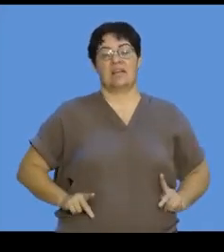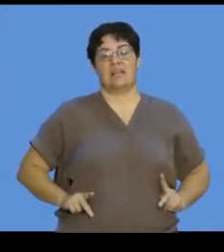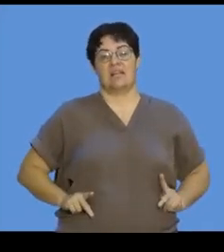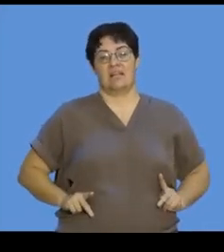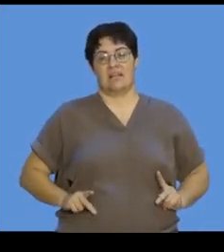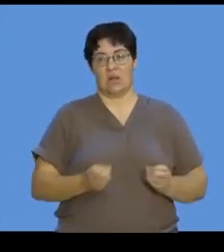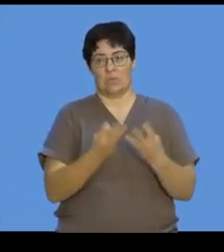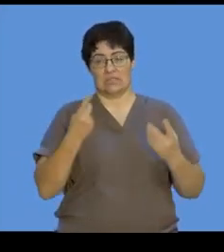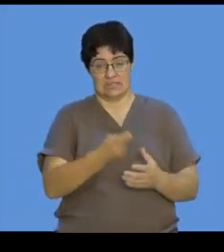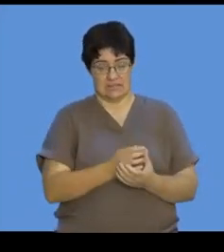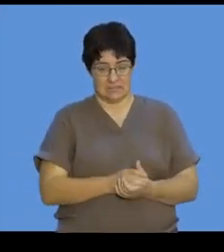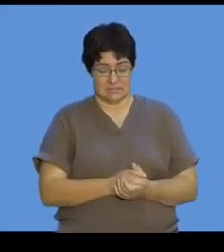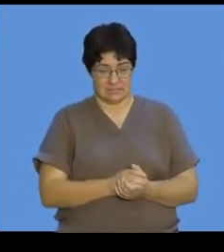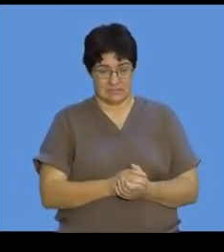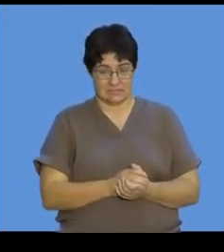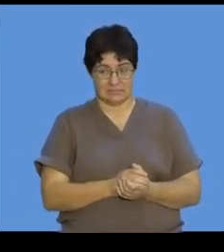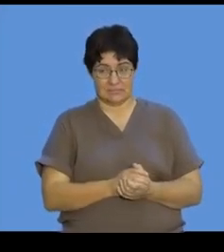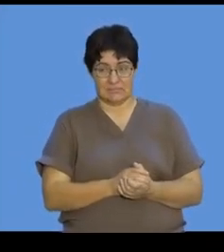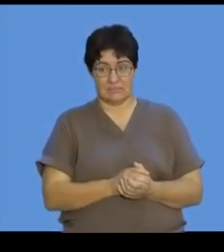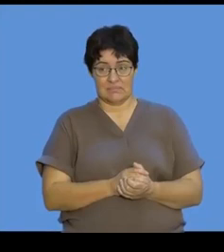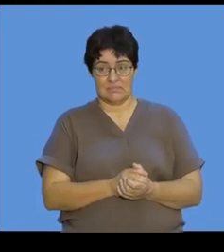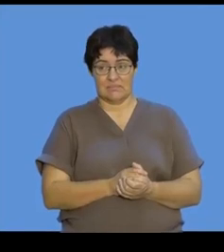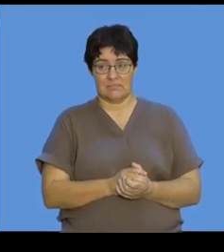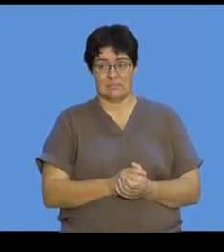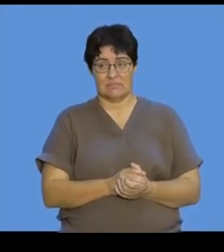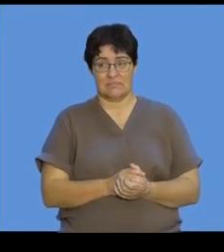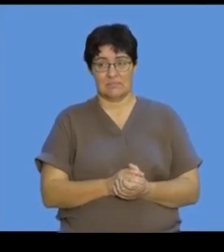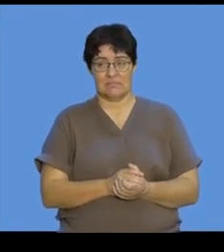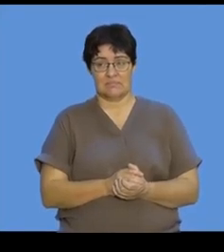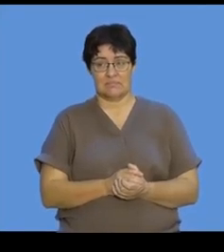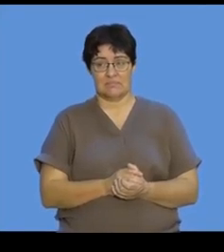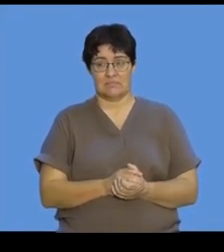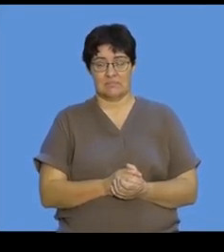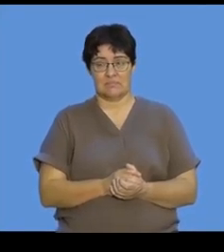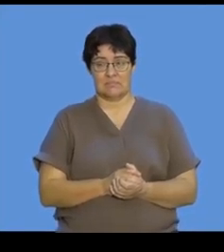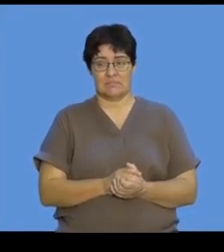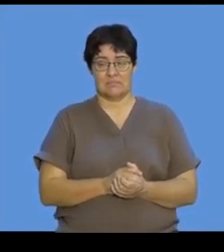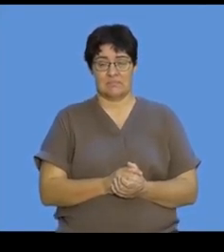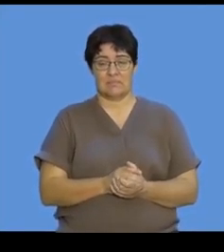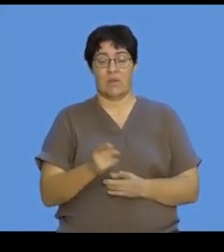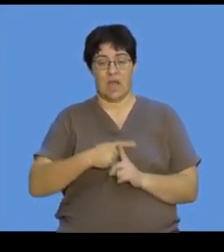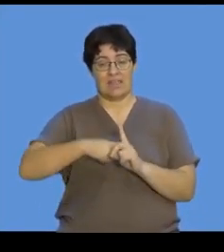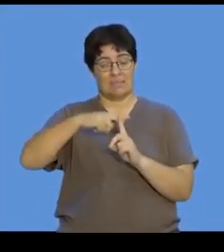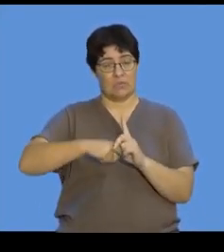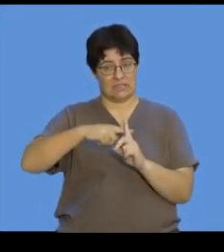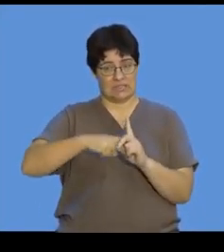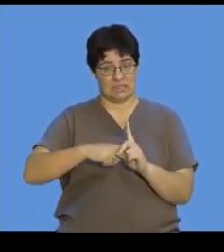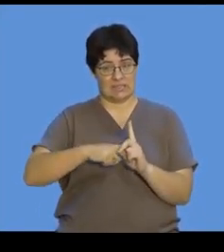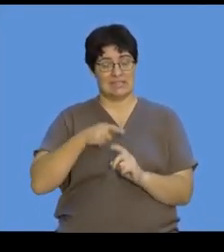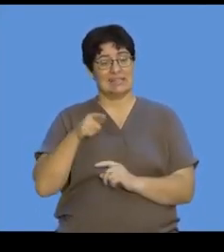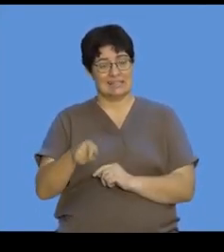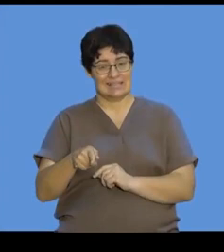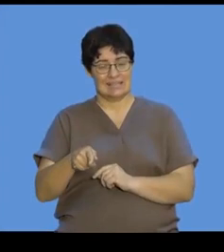right? So temperature is the physical quantity, while the thermometer is actually